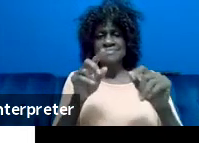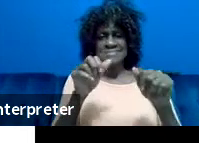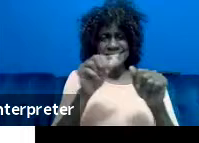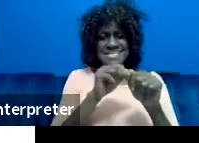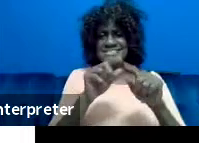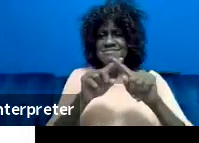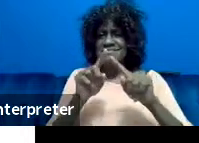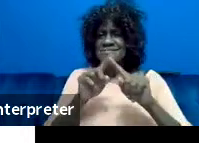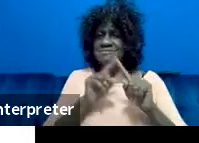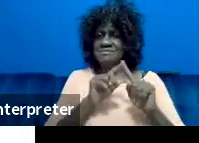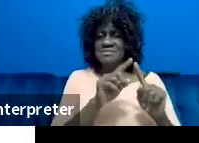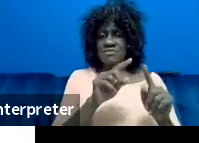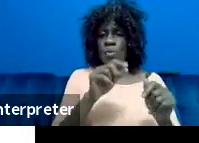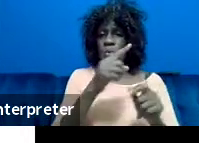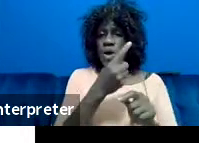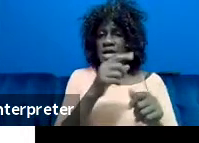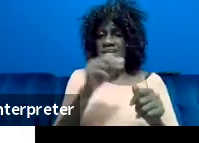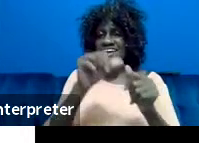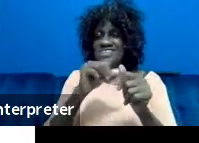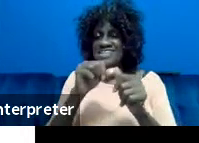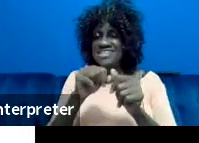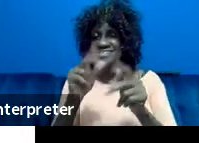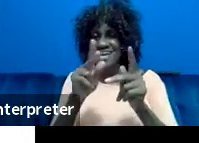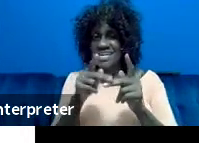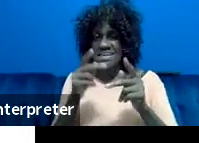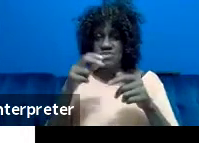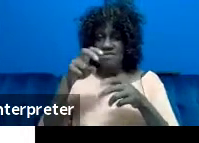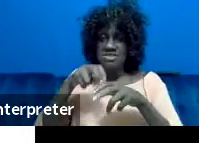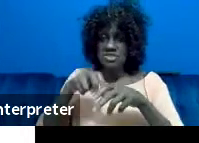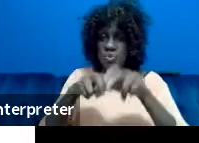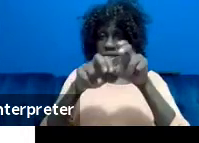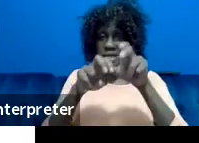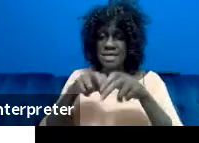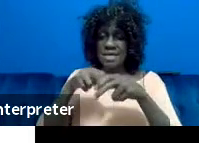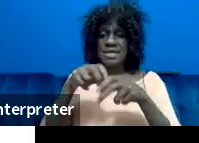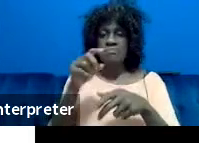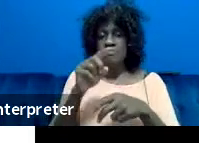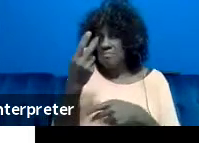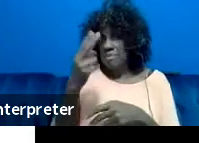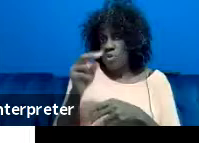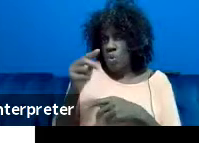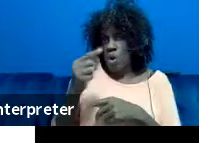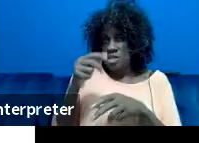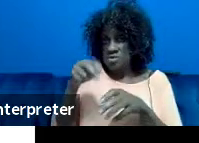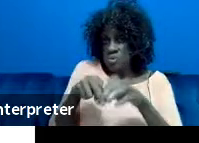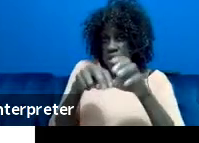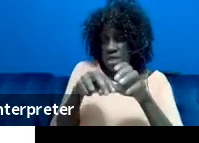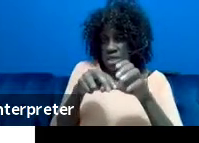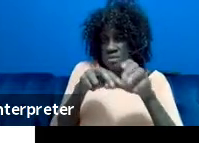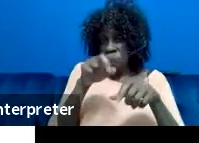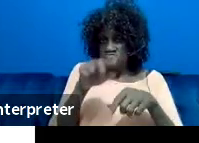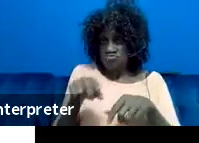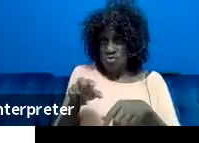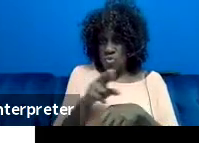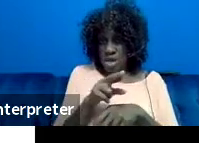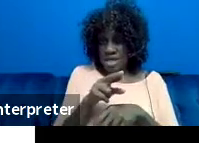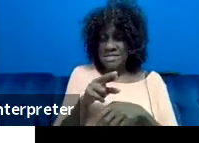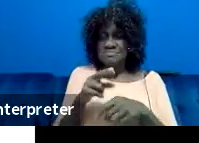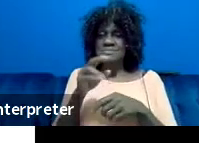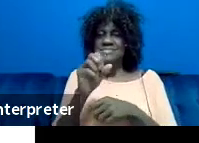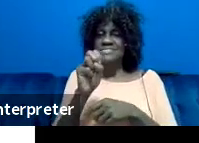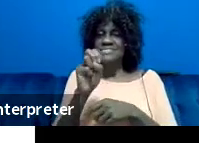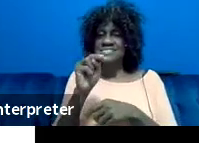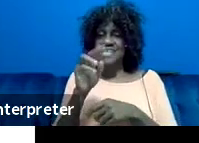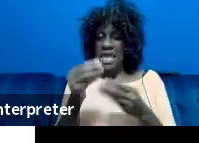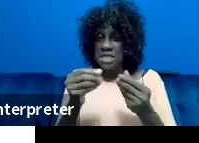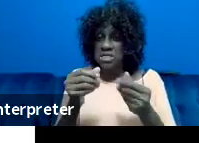it's one of each type. If you have a swing bay, it could be just one swing. In the bottom right-hand picture, there's sand diggers. It could just